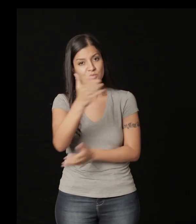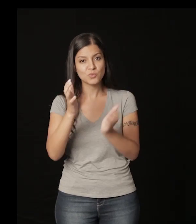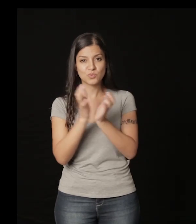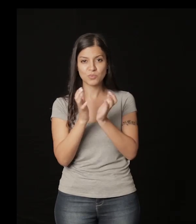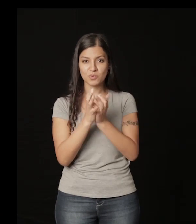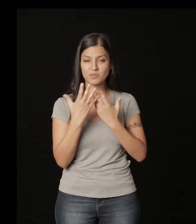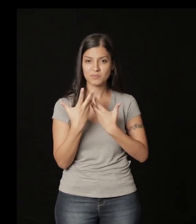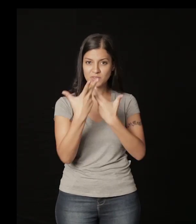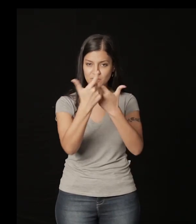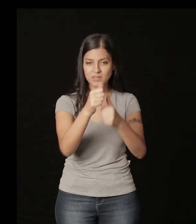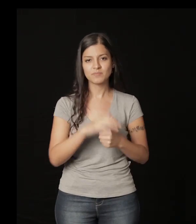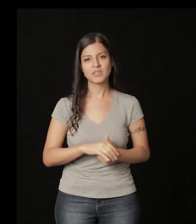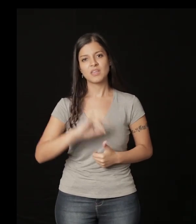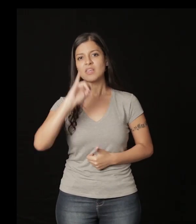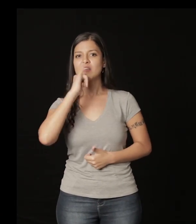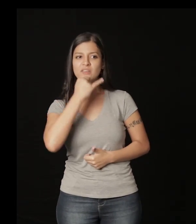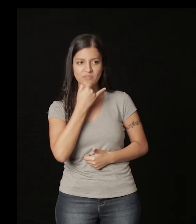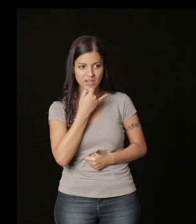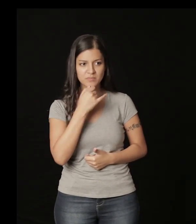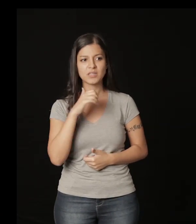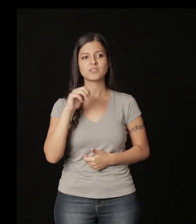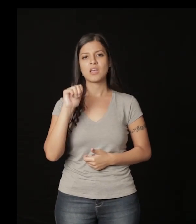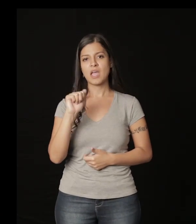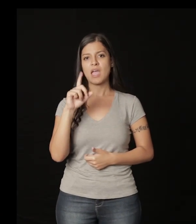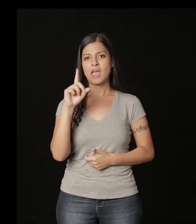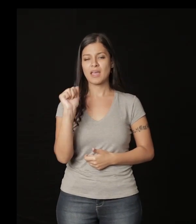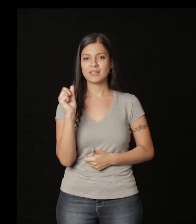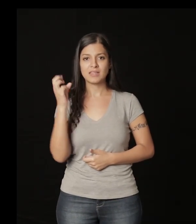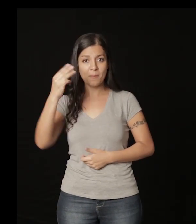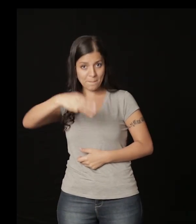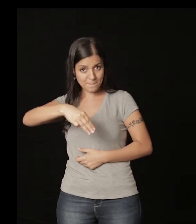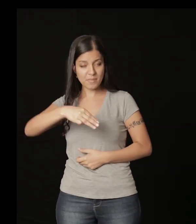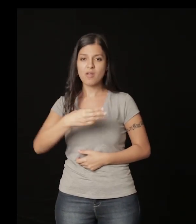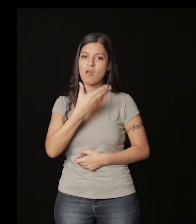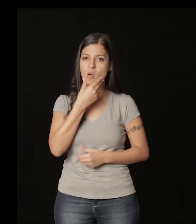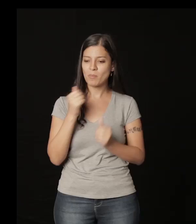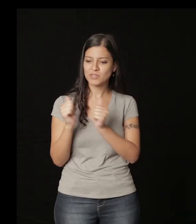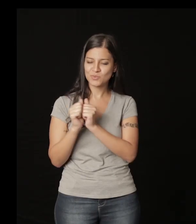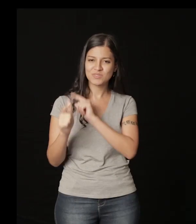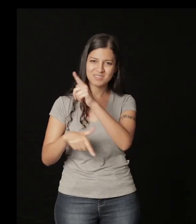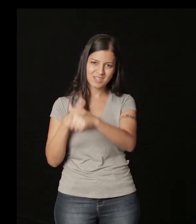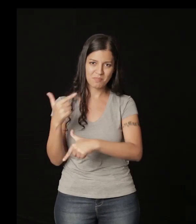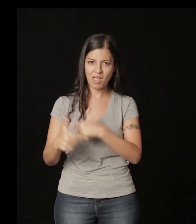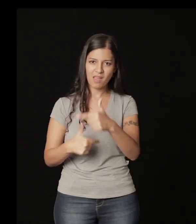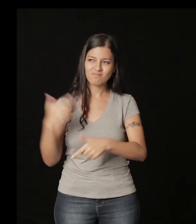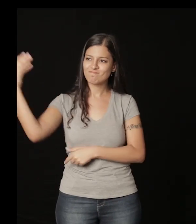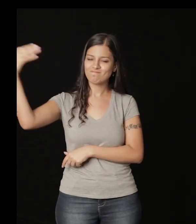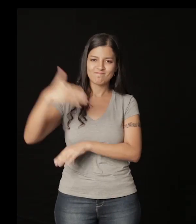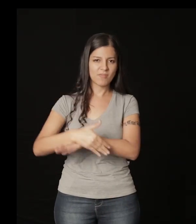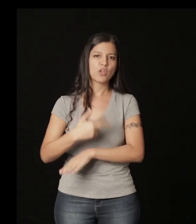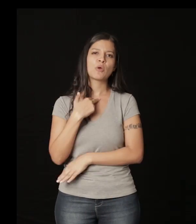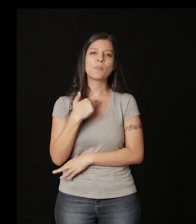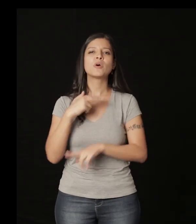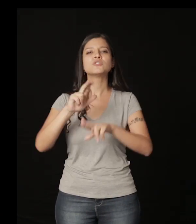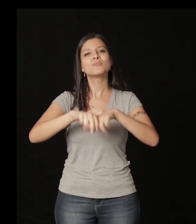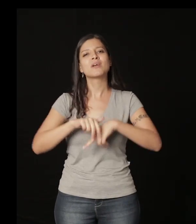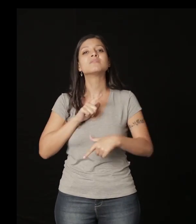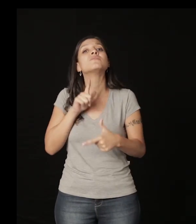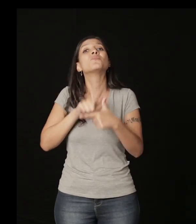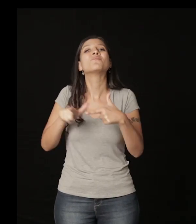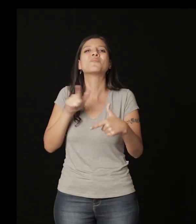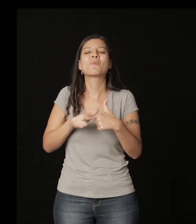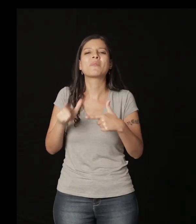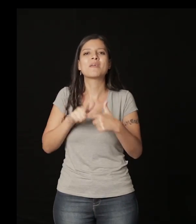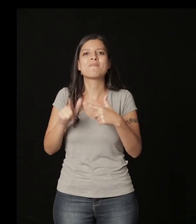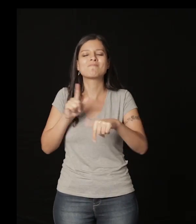whole team for bringing me. And sadly, Adam, my partner, wasn't able to come for very